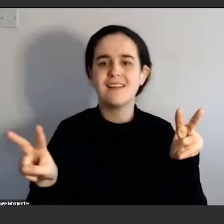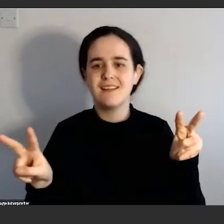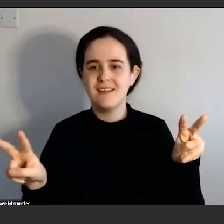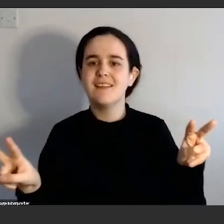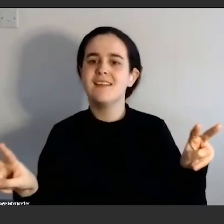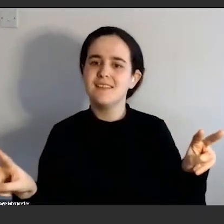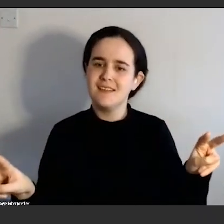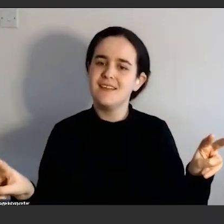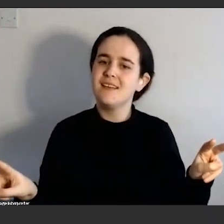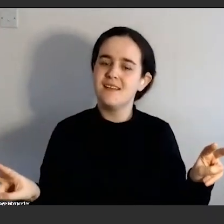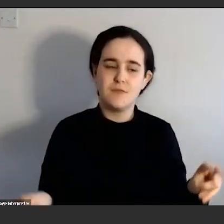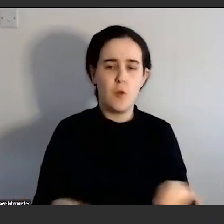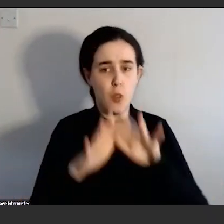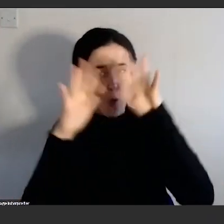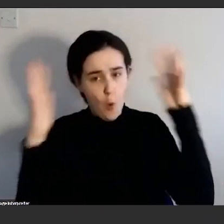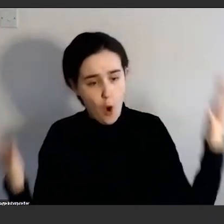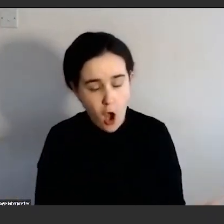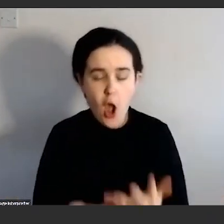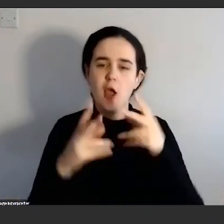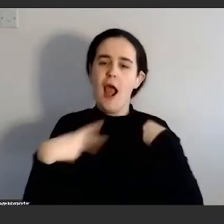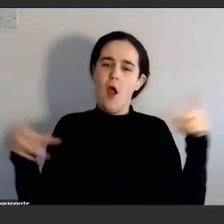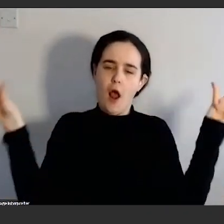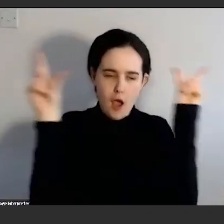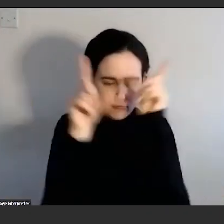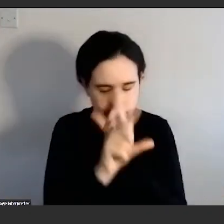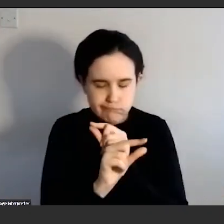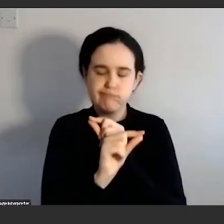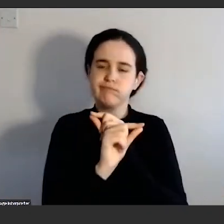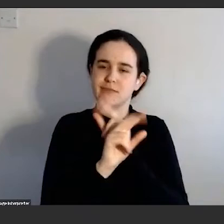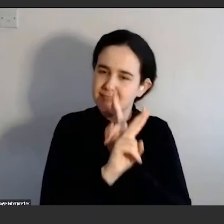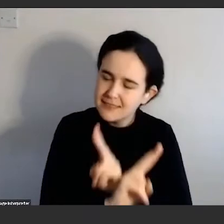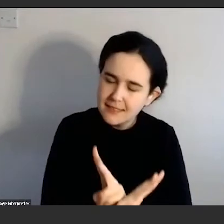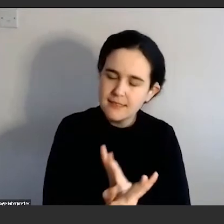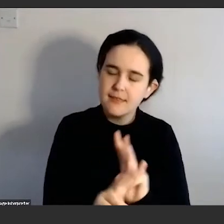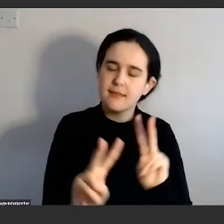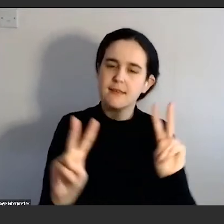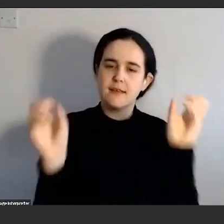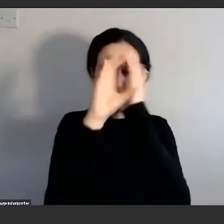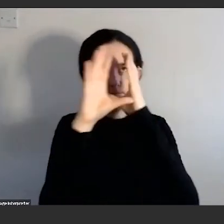eyes to see. We close our eyes to see.